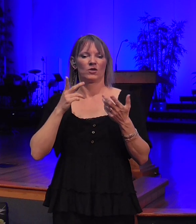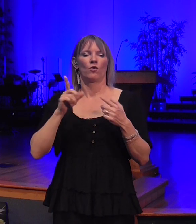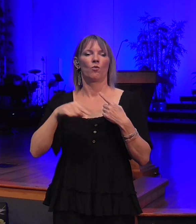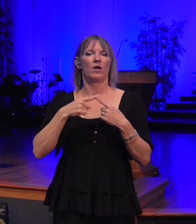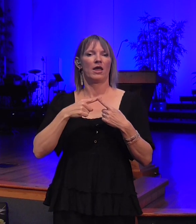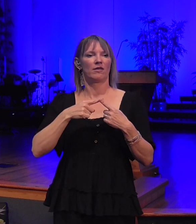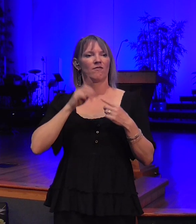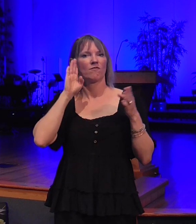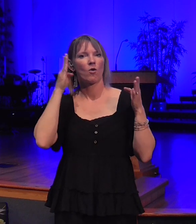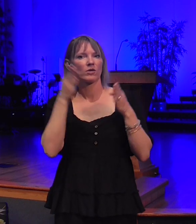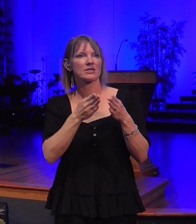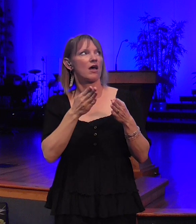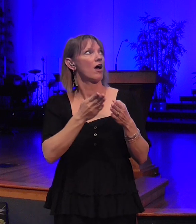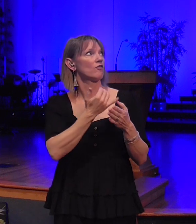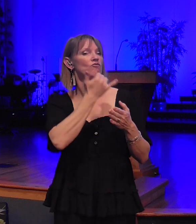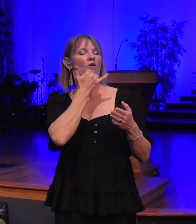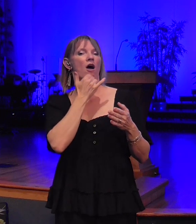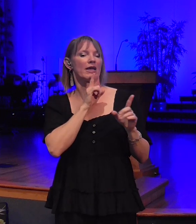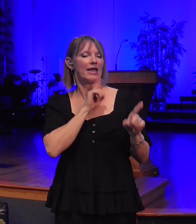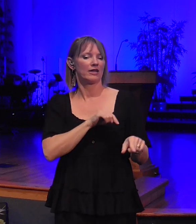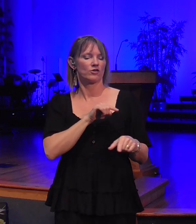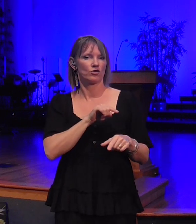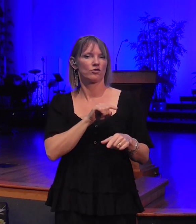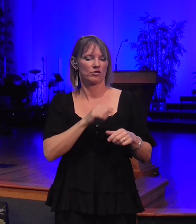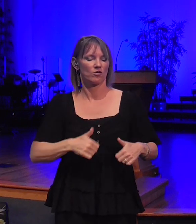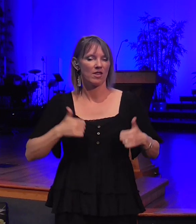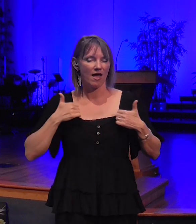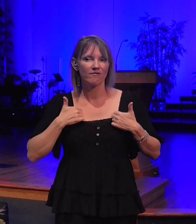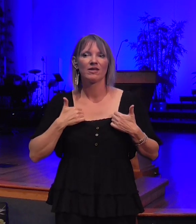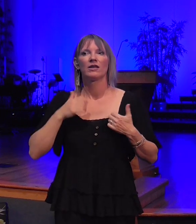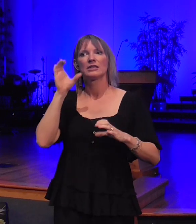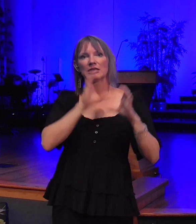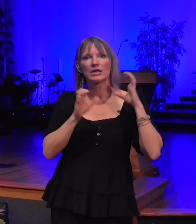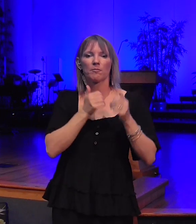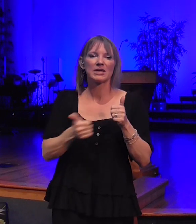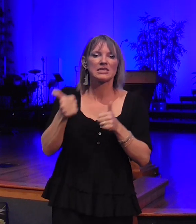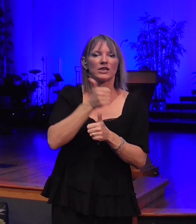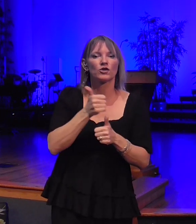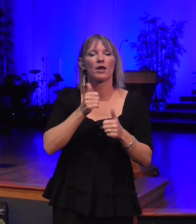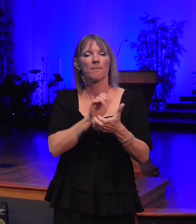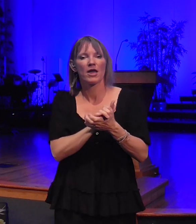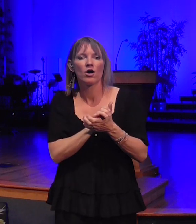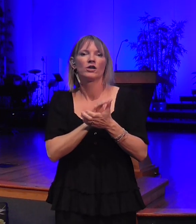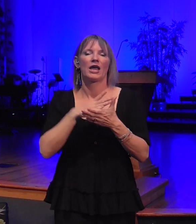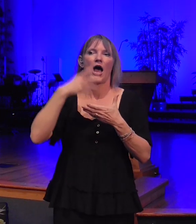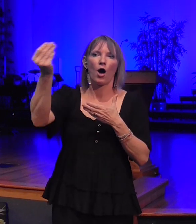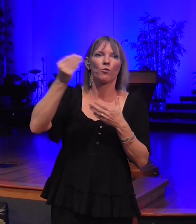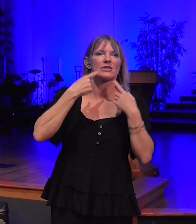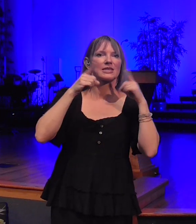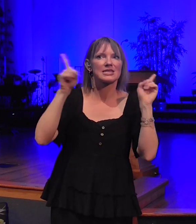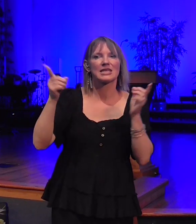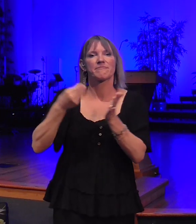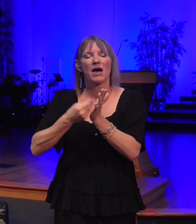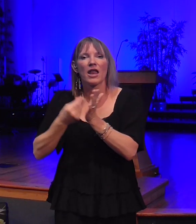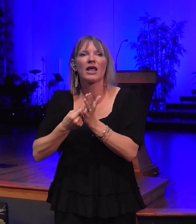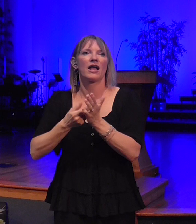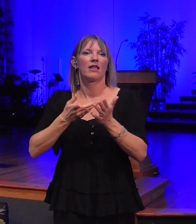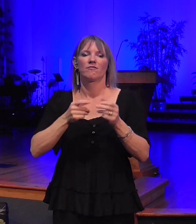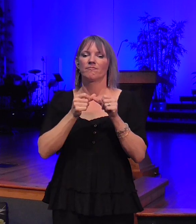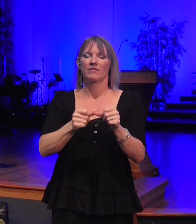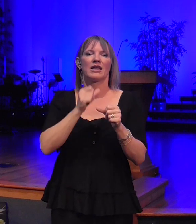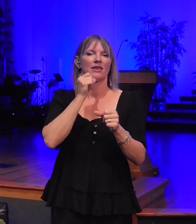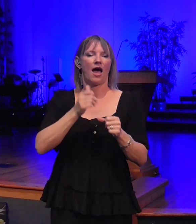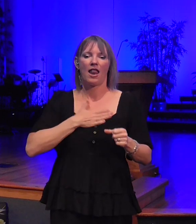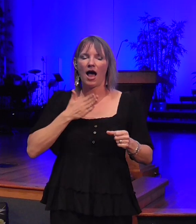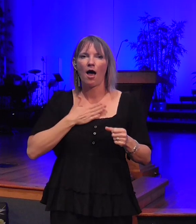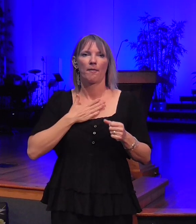to the questions of life. They seek position, marriage, reputation, outward success, or money, and remain unhappy and neurotic even